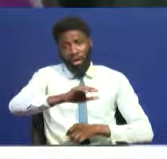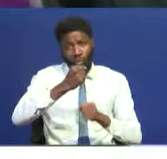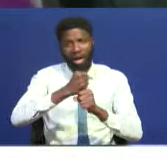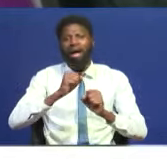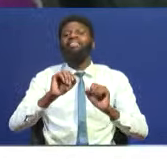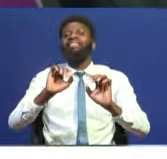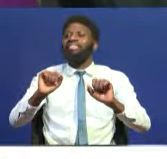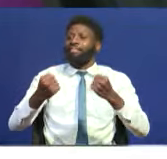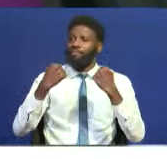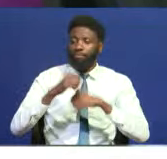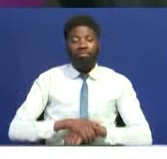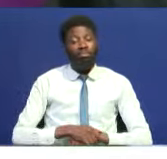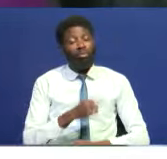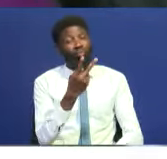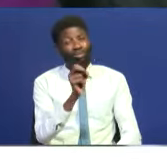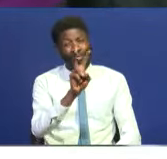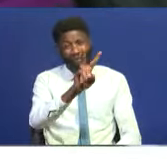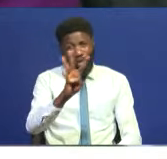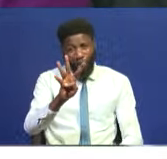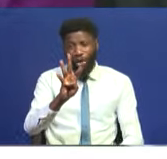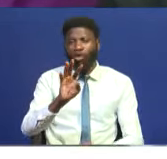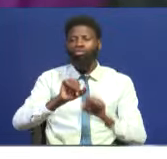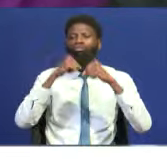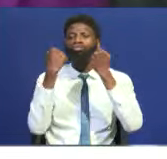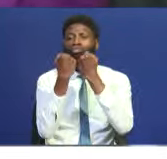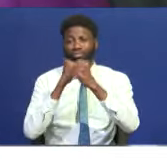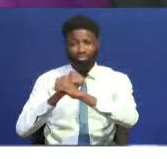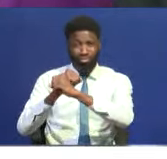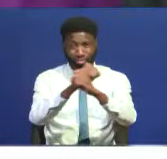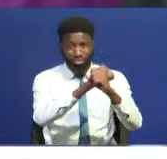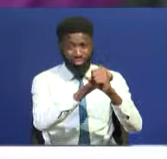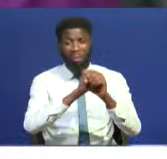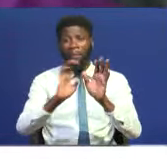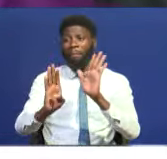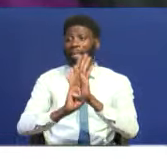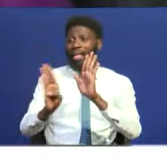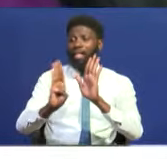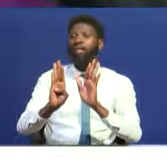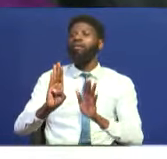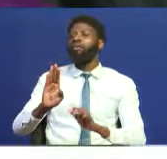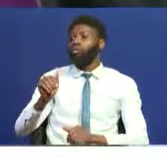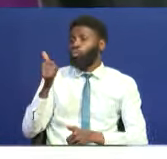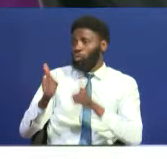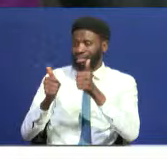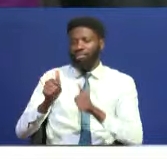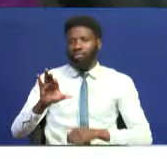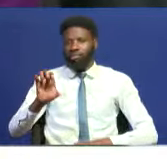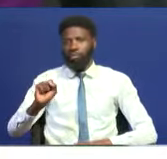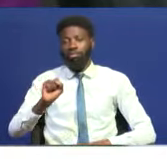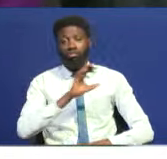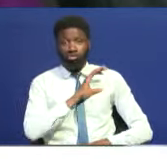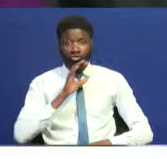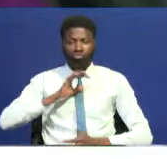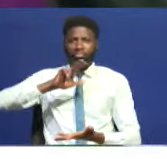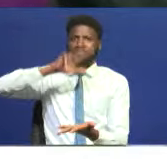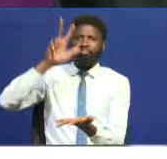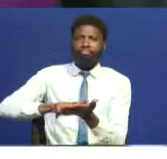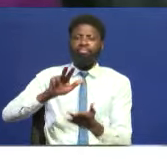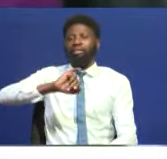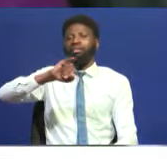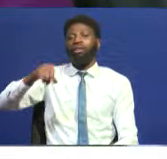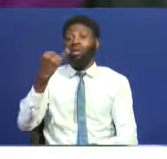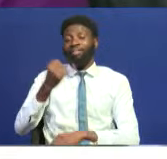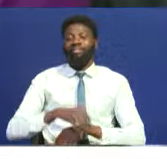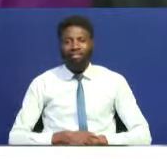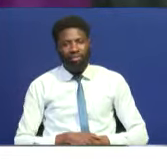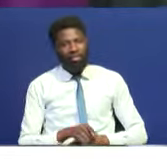Protection Bill, approved by Cabinet in January, underscores our dedication to address gaps in